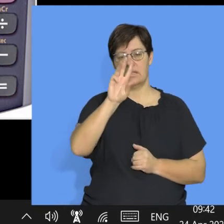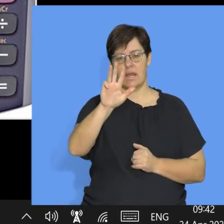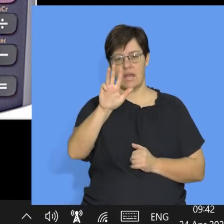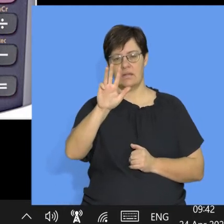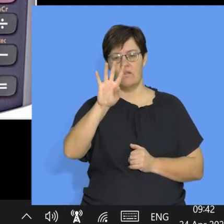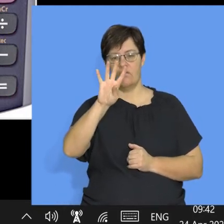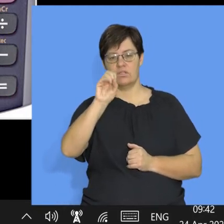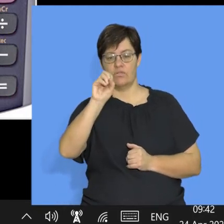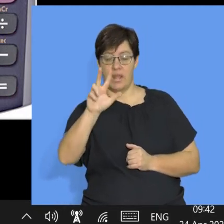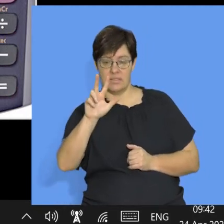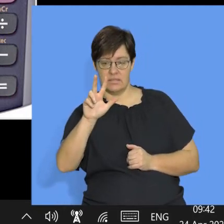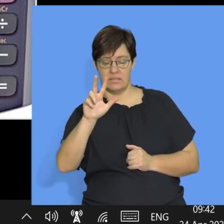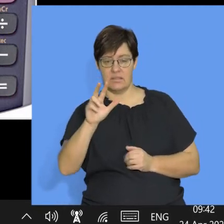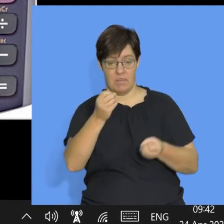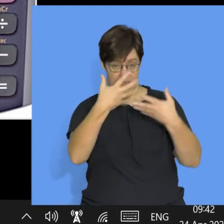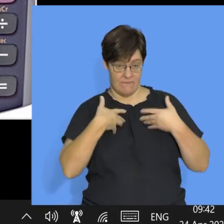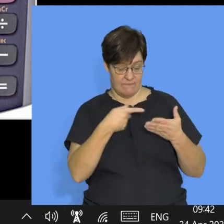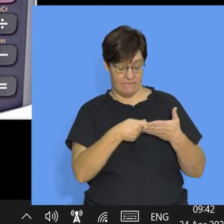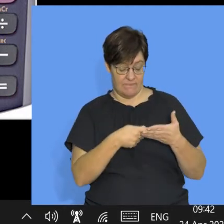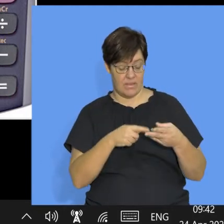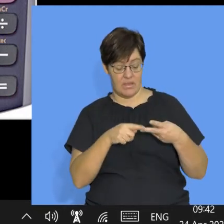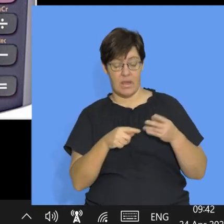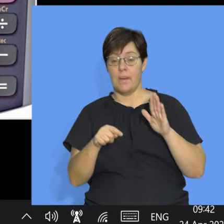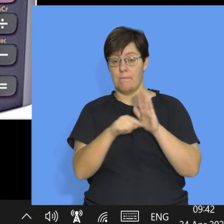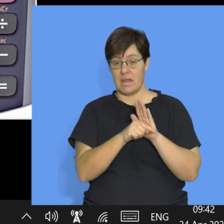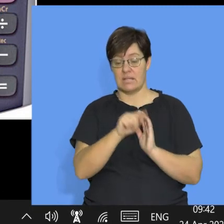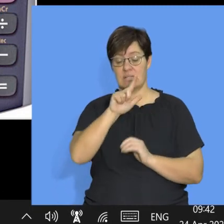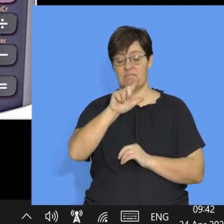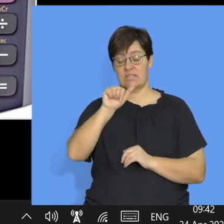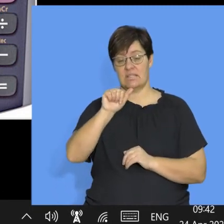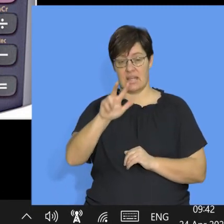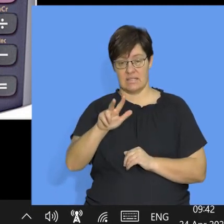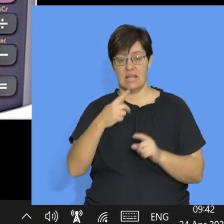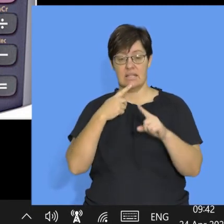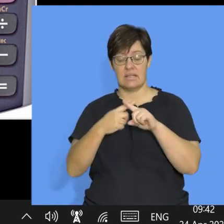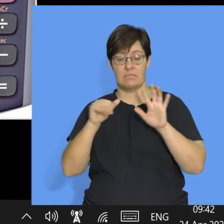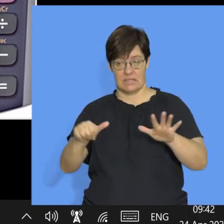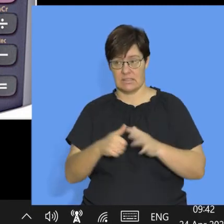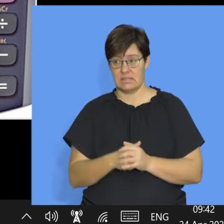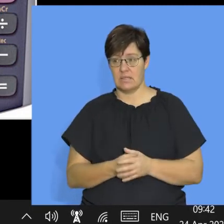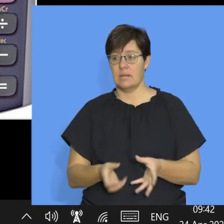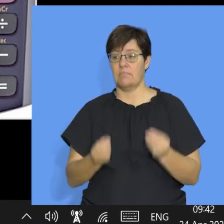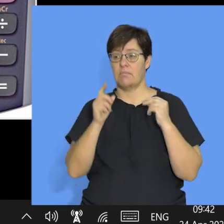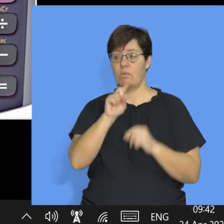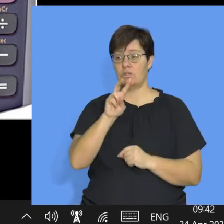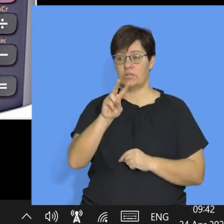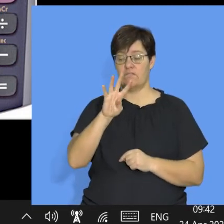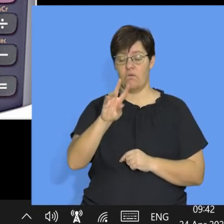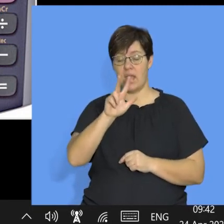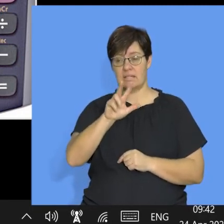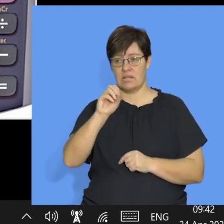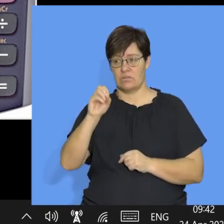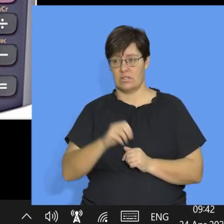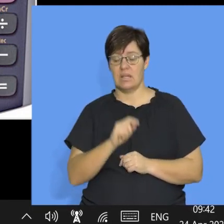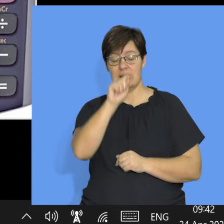129,408 was the given figure, minus the 768 times the 6 will give you 124,800. Divide